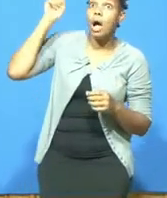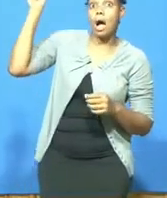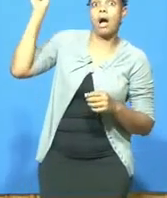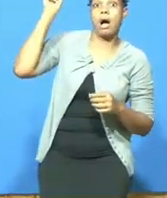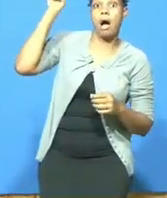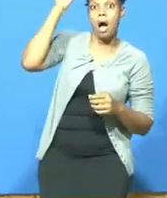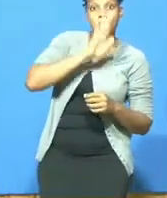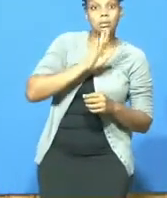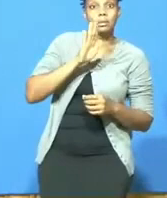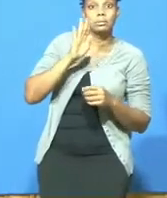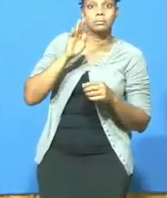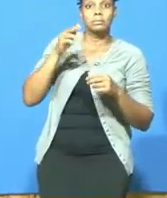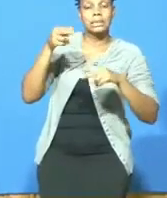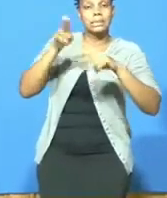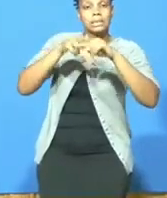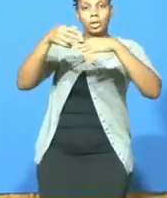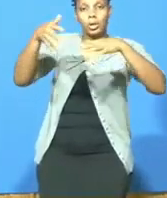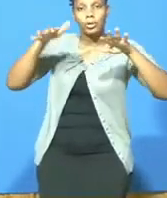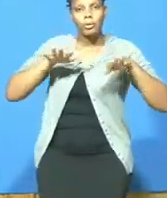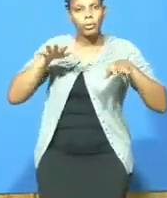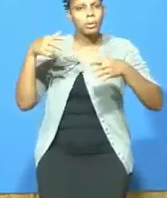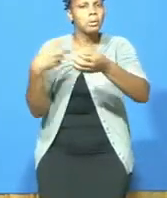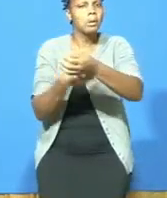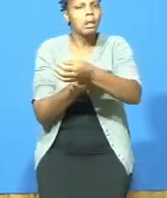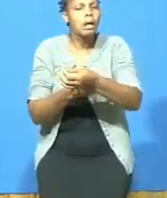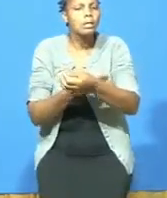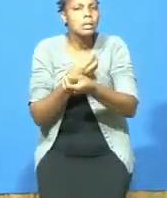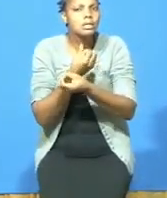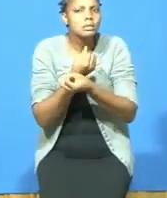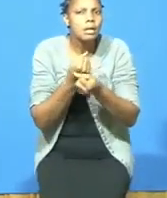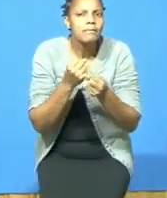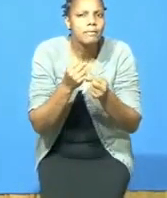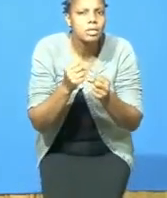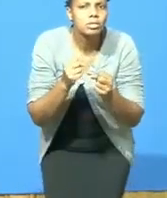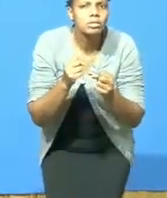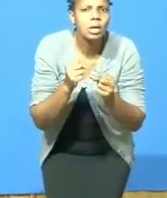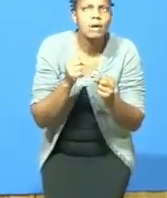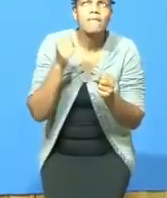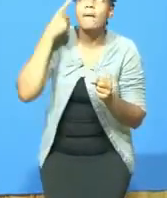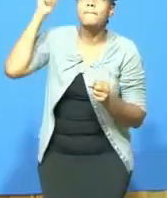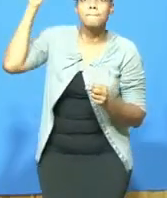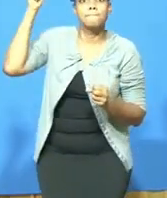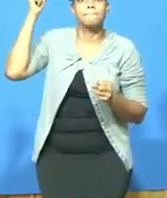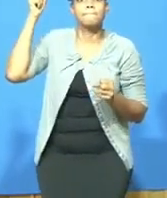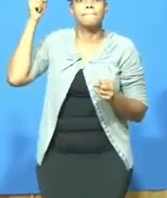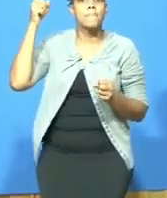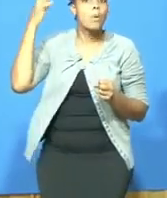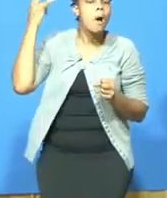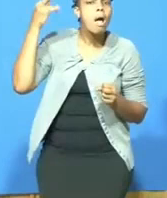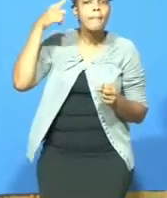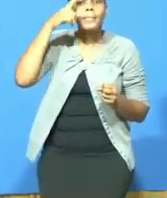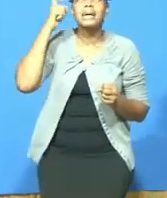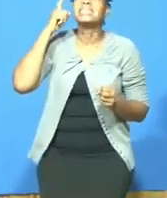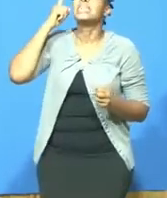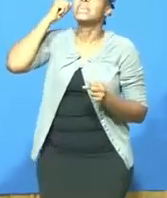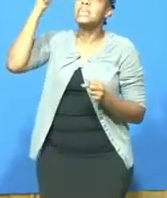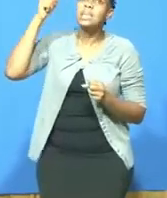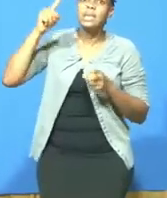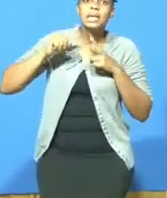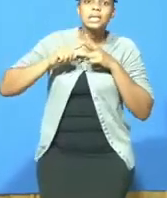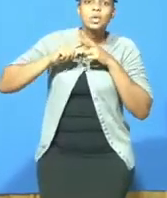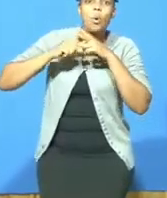throne and to the Lamb. Salvation is his, because he is the author